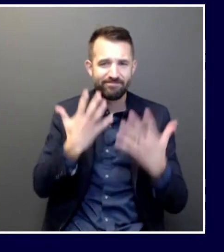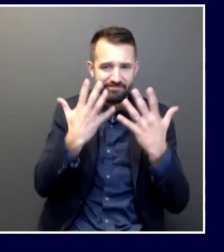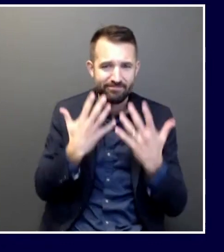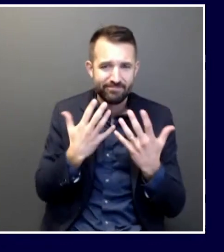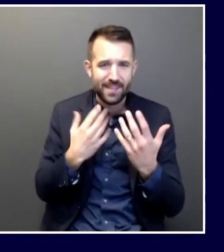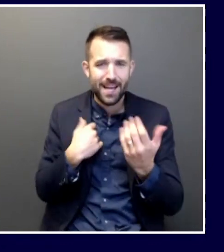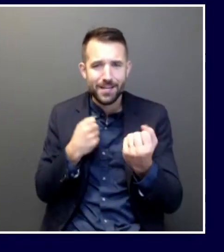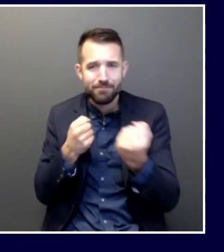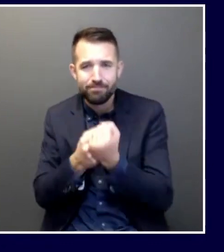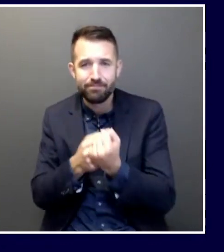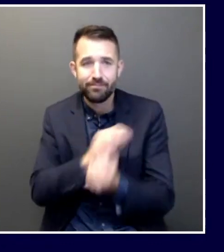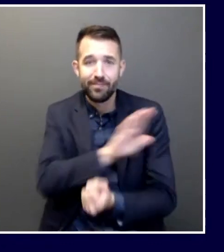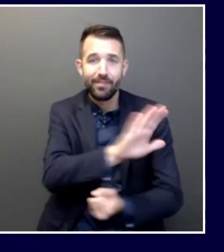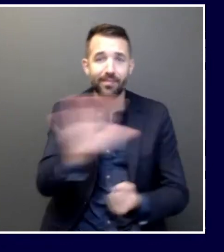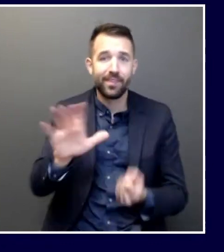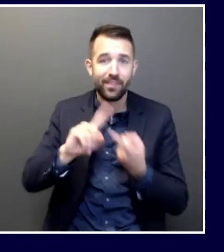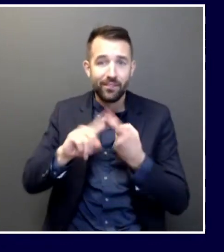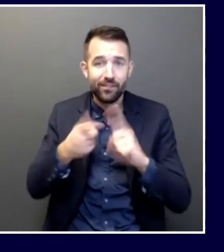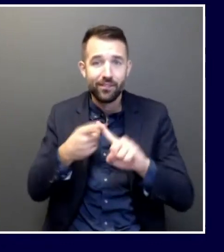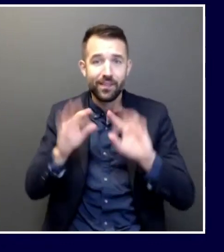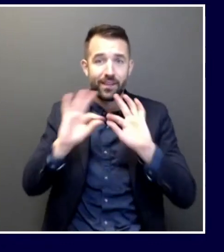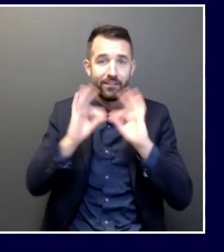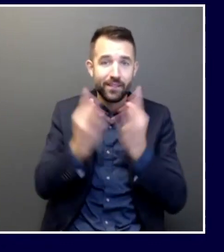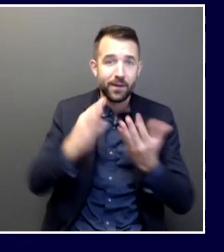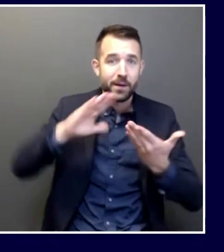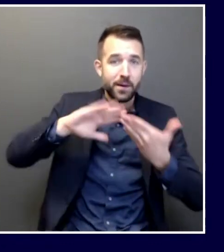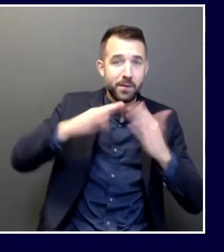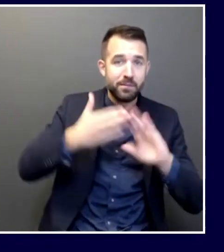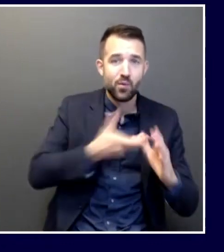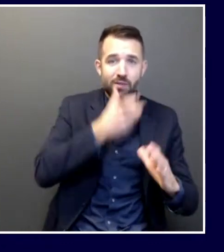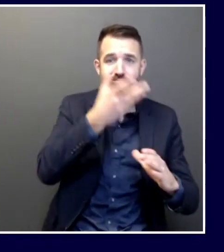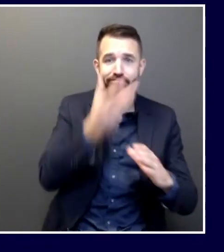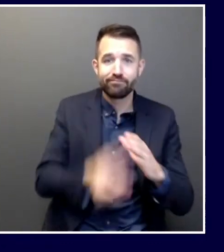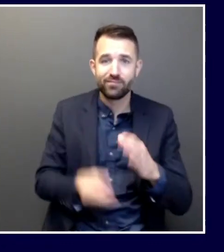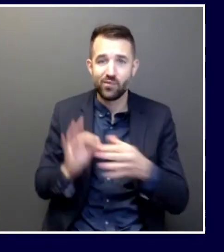members, and communities of these individuals who have passed away.